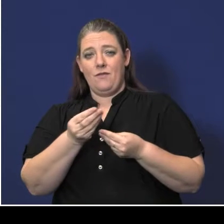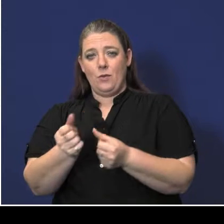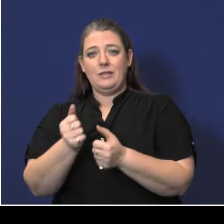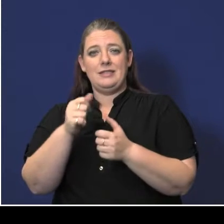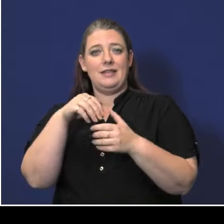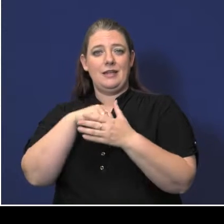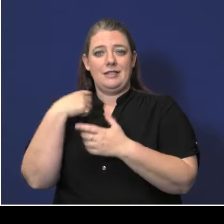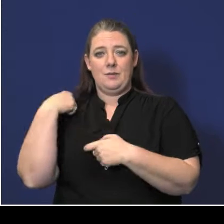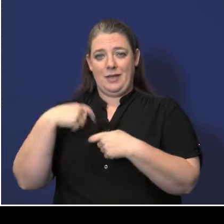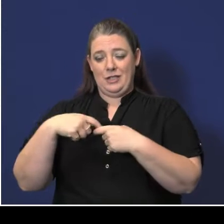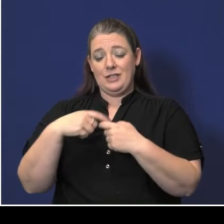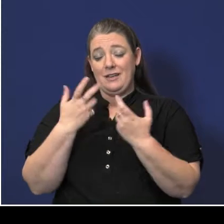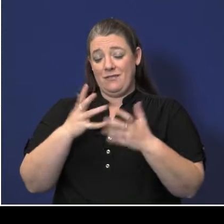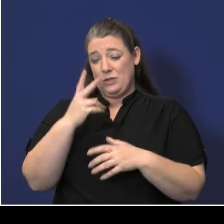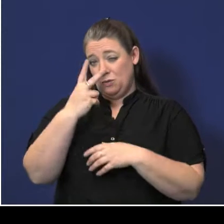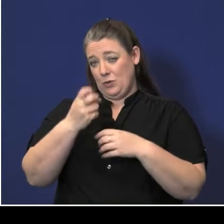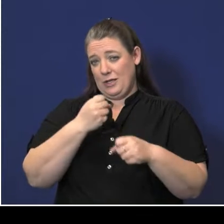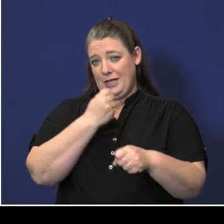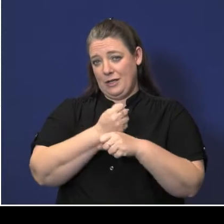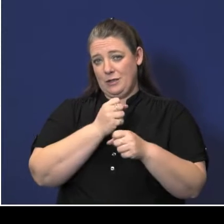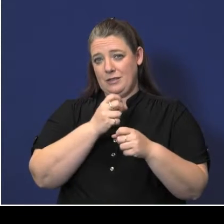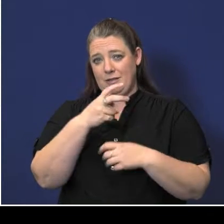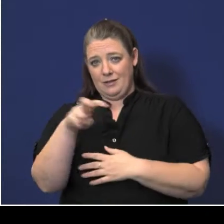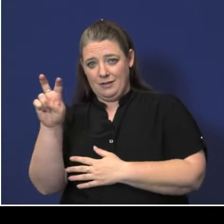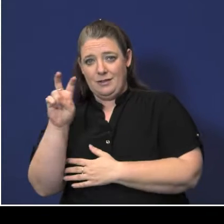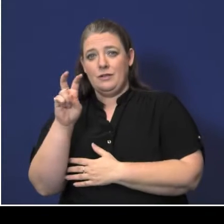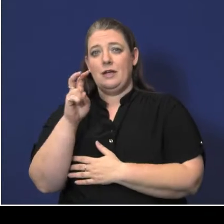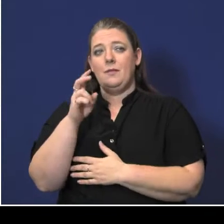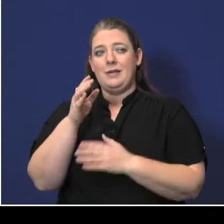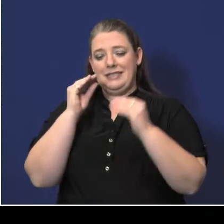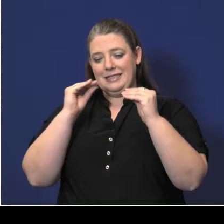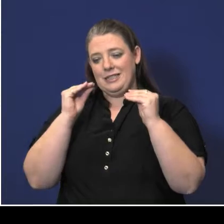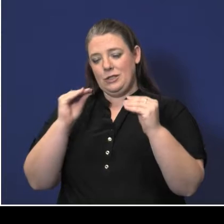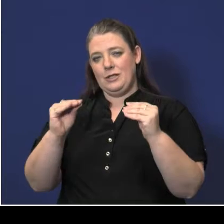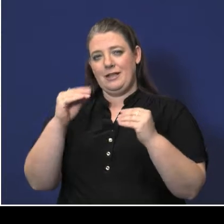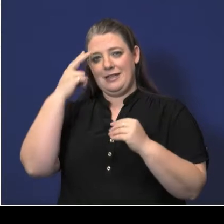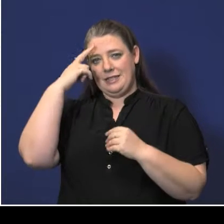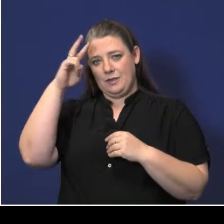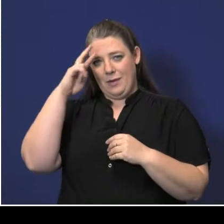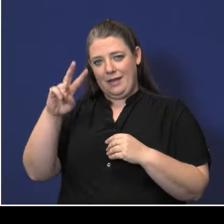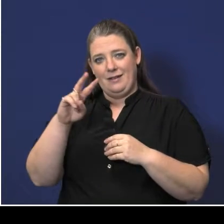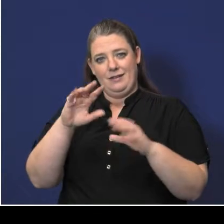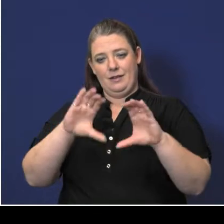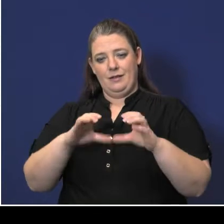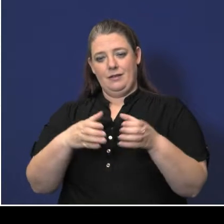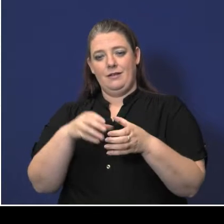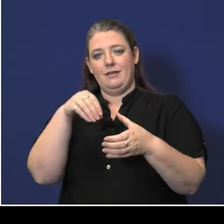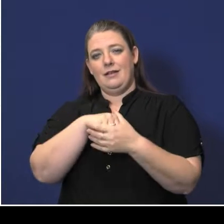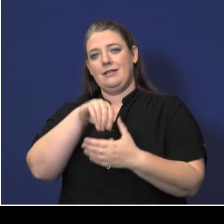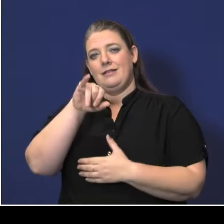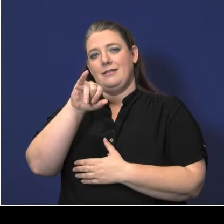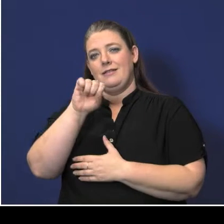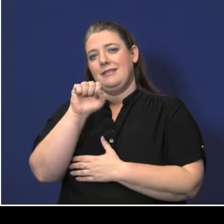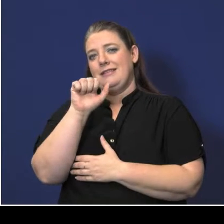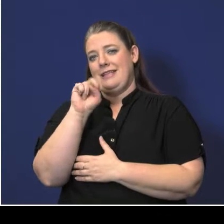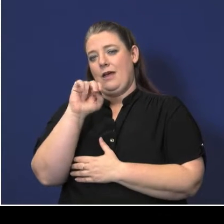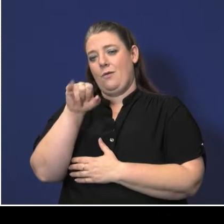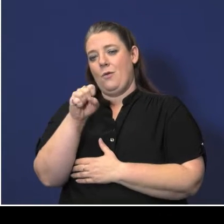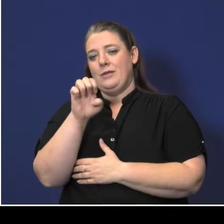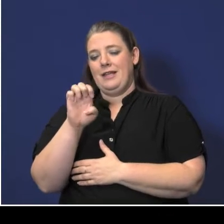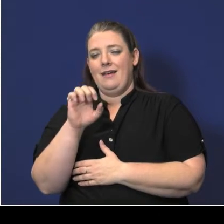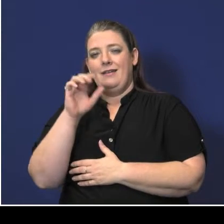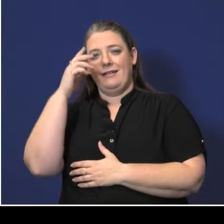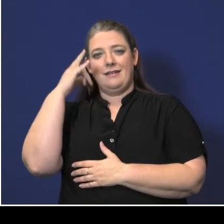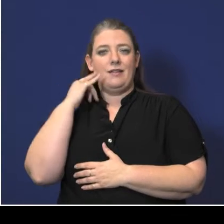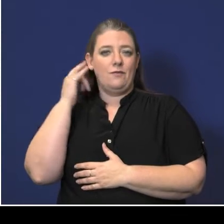He completed a 2-year mission, which included teaching the Hispanic population in San Jose, California. Please join me